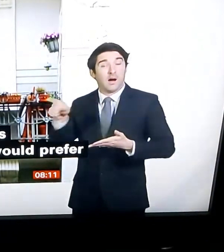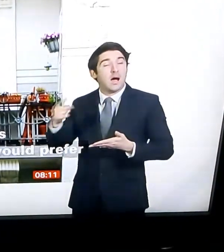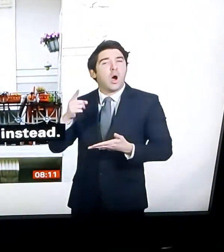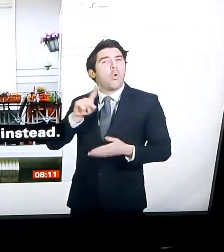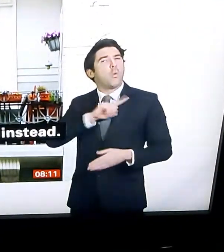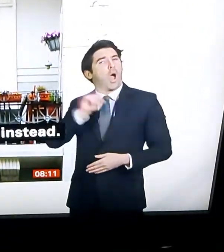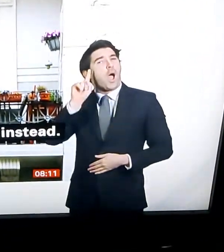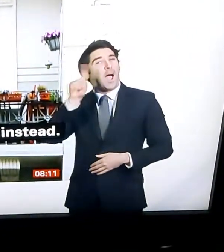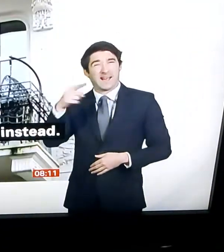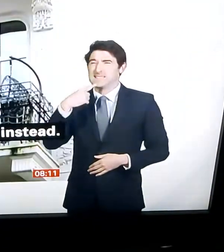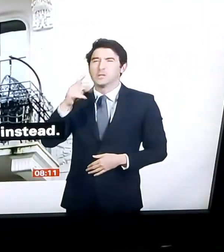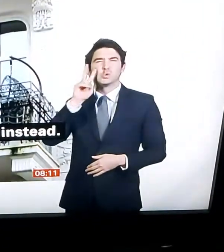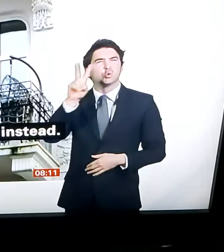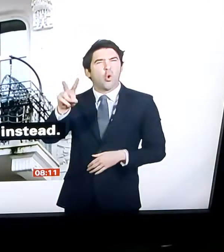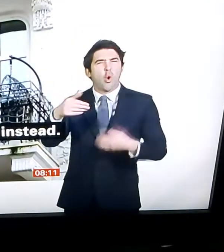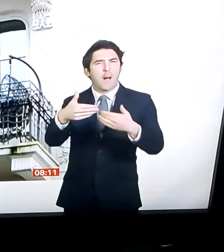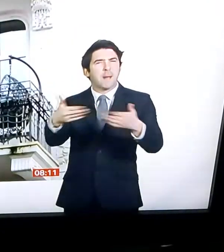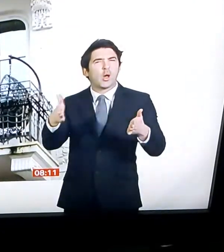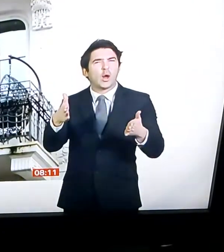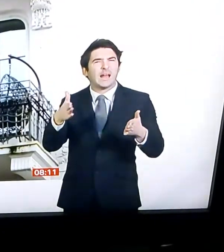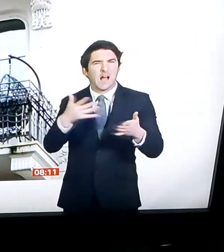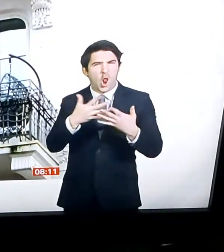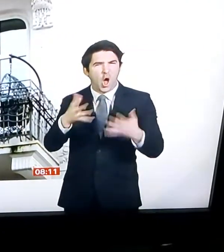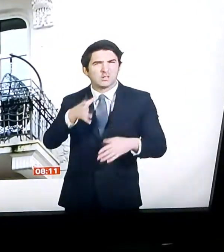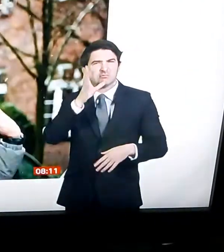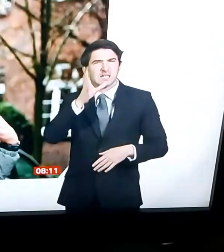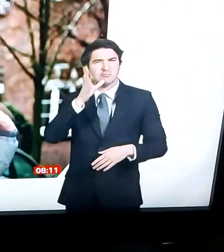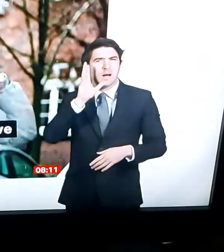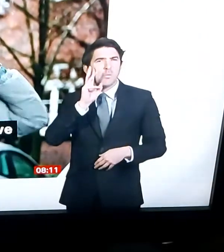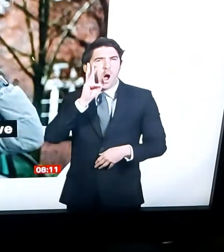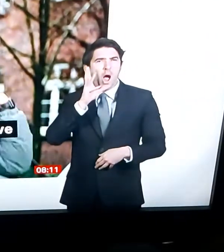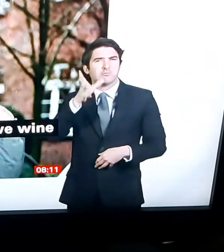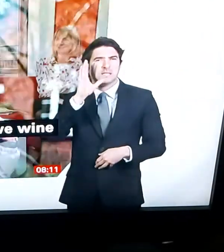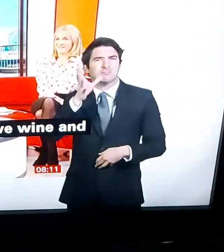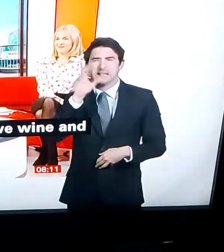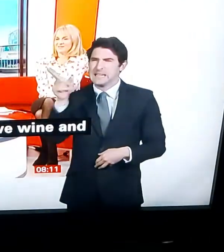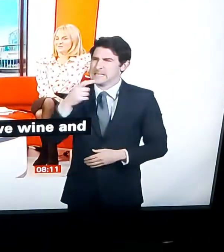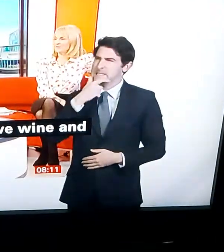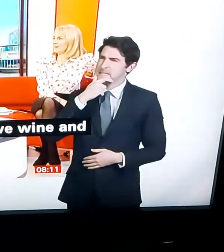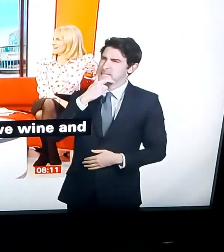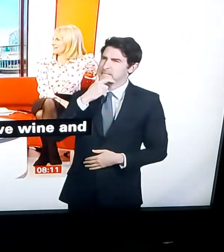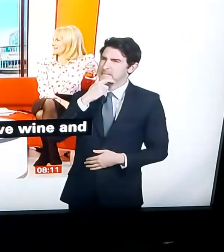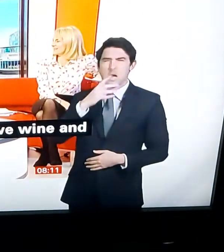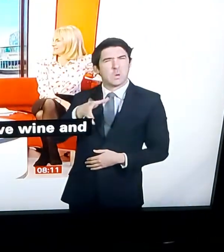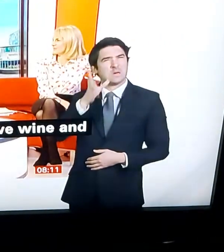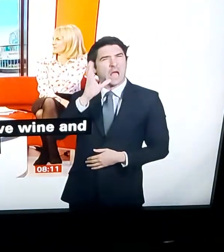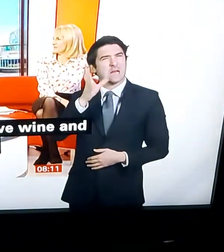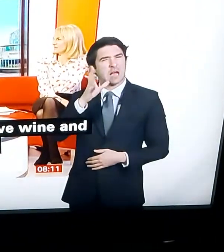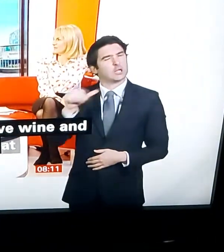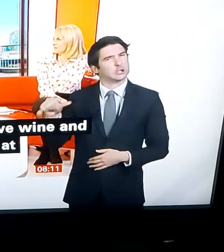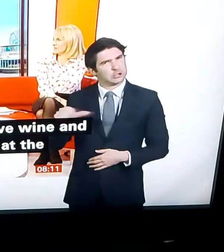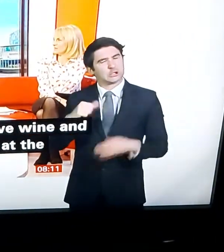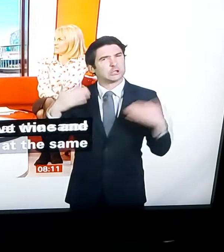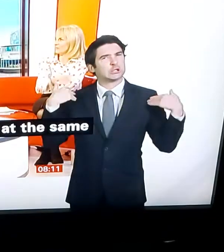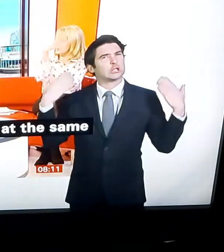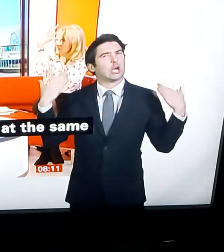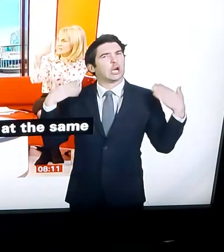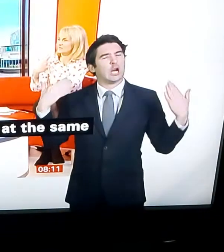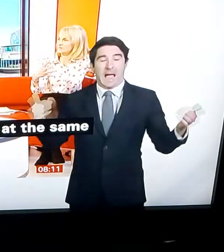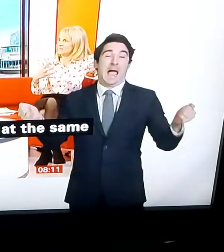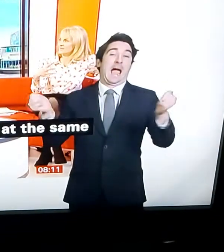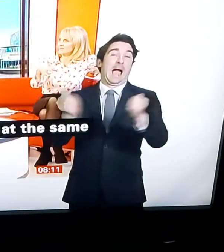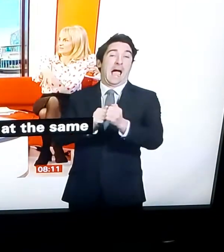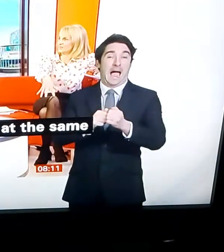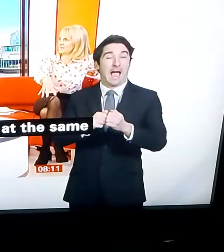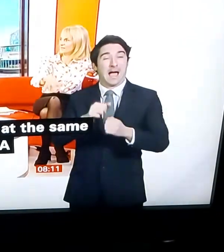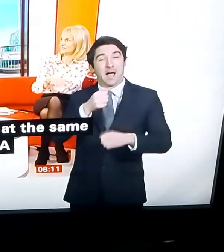some of them have wine and exercise. Possibly not at the same time. A combination, yeah. But yeah, that's a great idea. If you lived in a block of flats